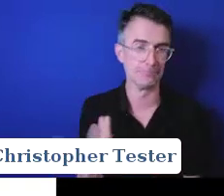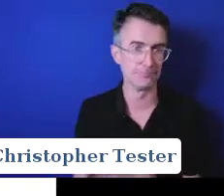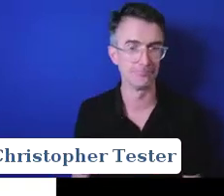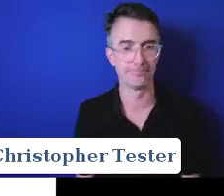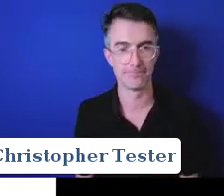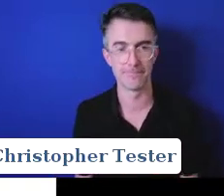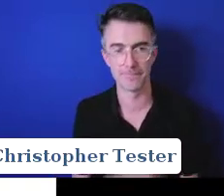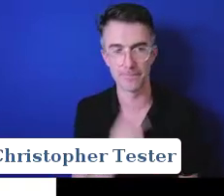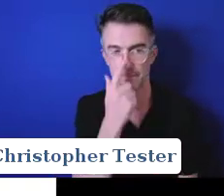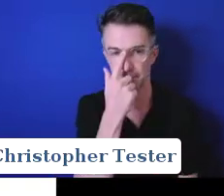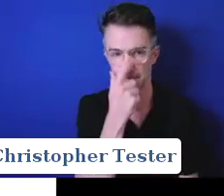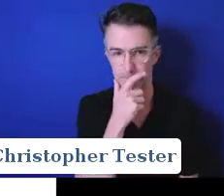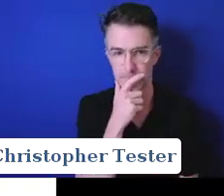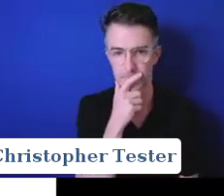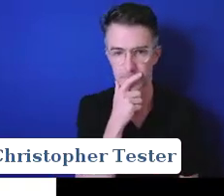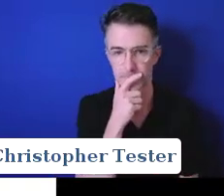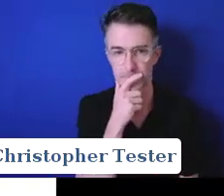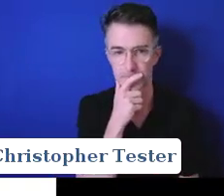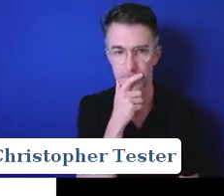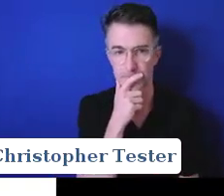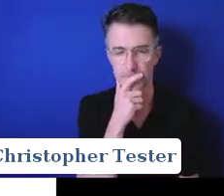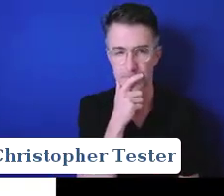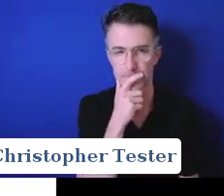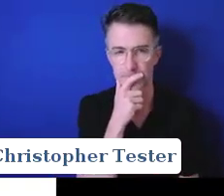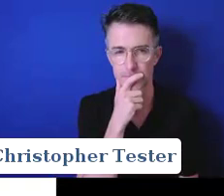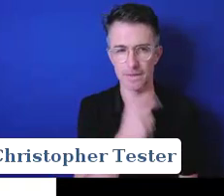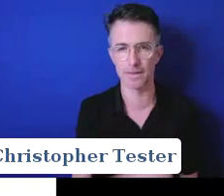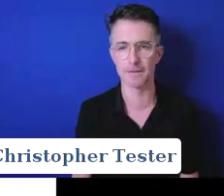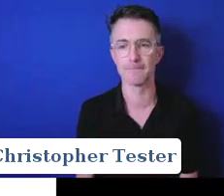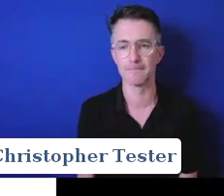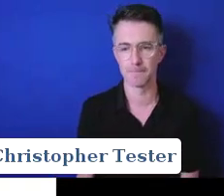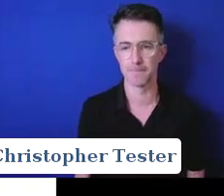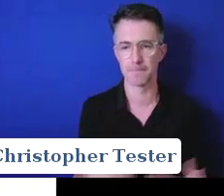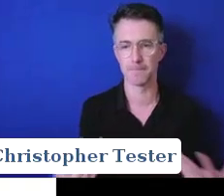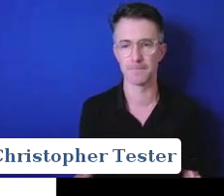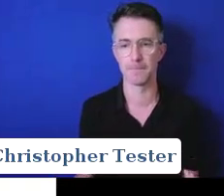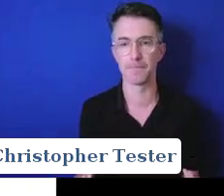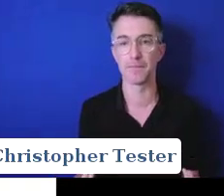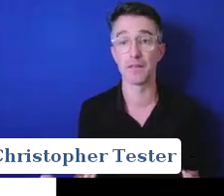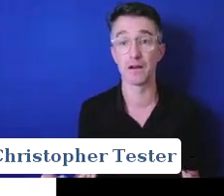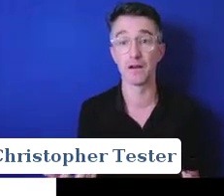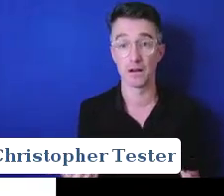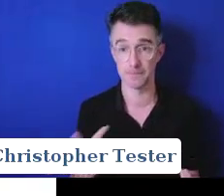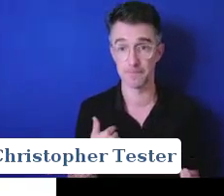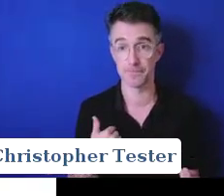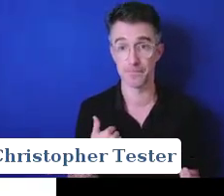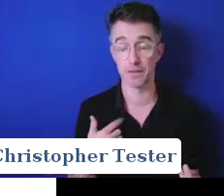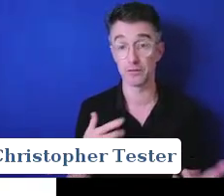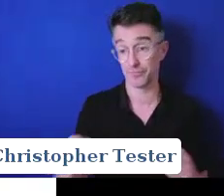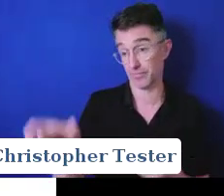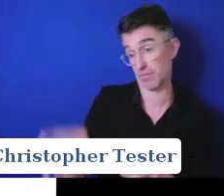commune chiefs, and disability focal points at the commune level to ensure all persons with disabilities,